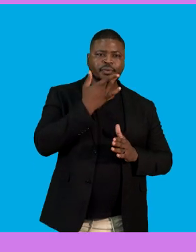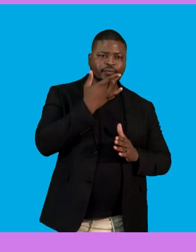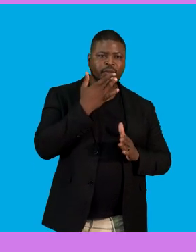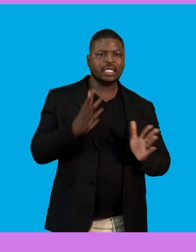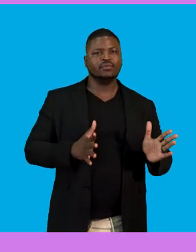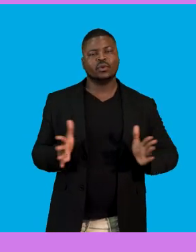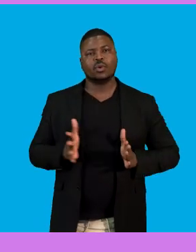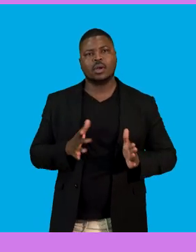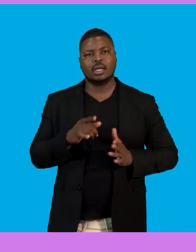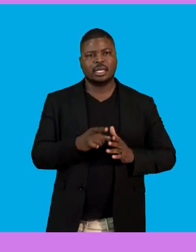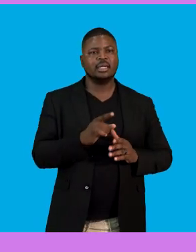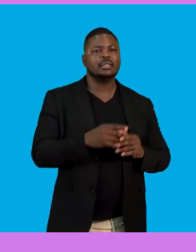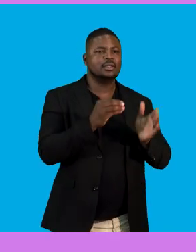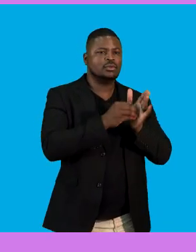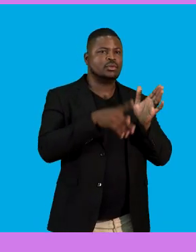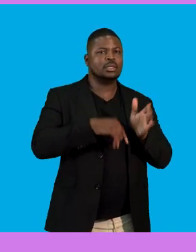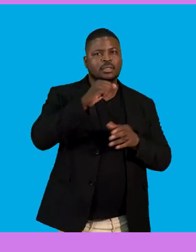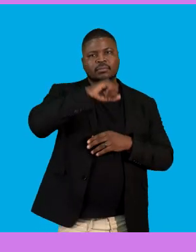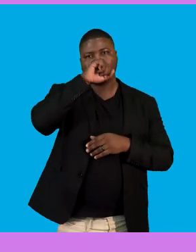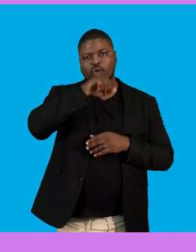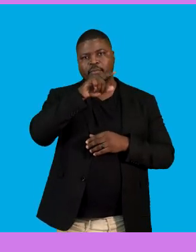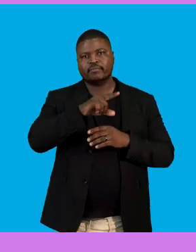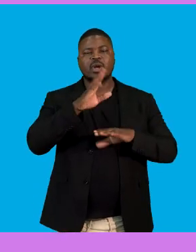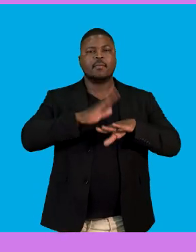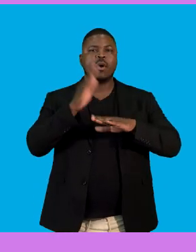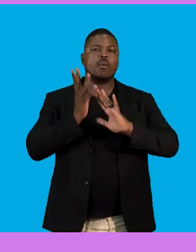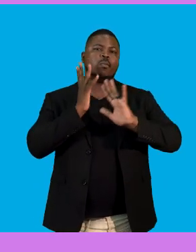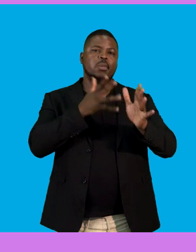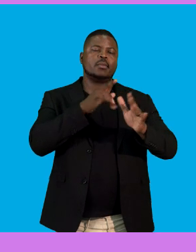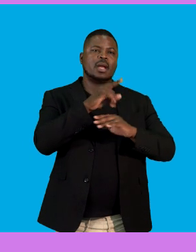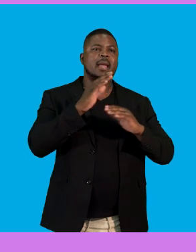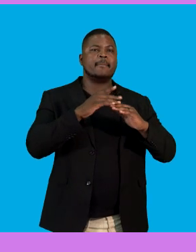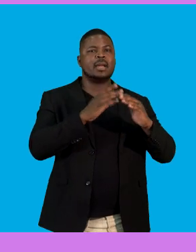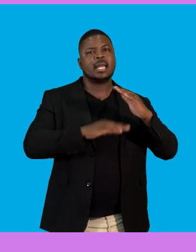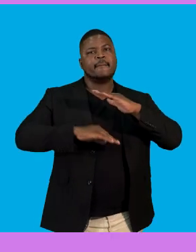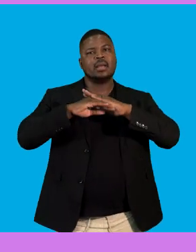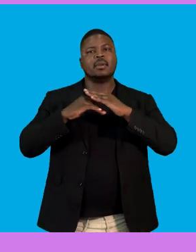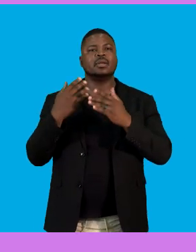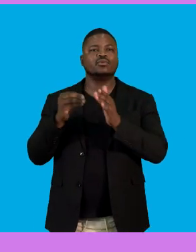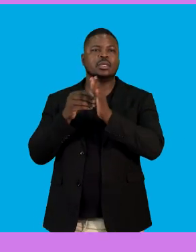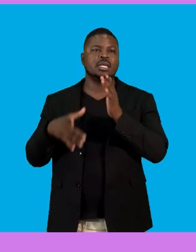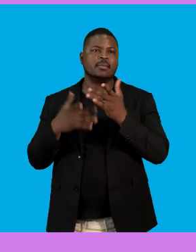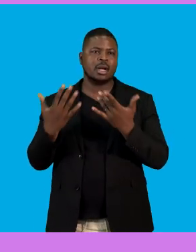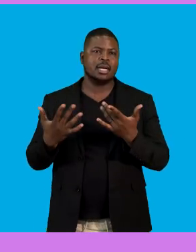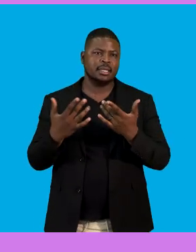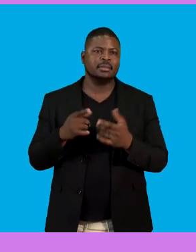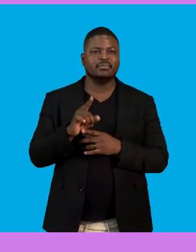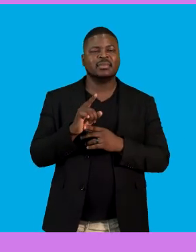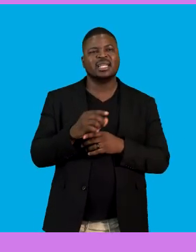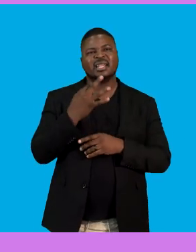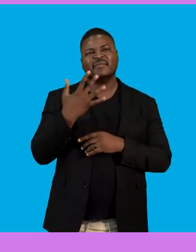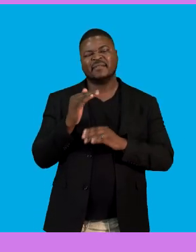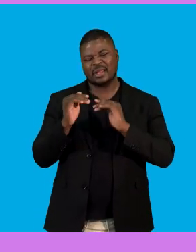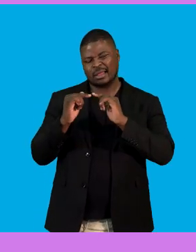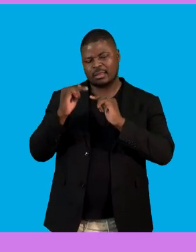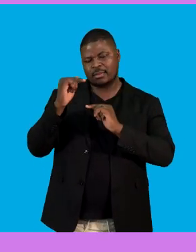prefer soccer, which is our maximum sports code at how many learners. Then we check it is slightly